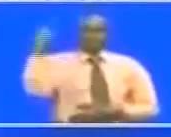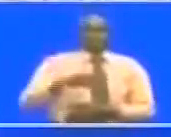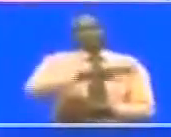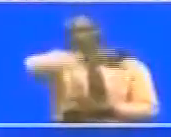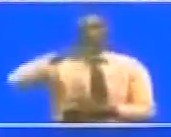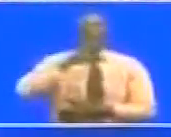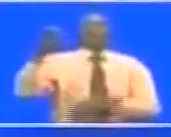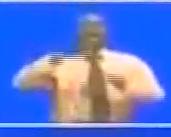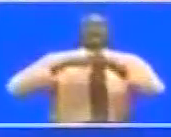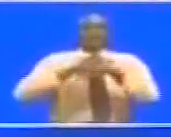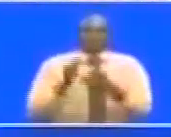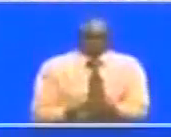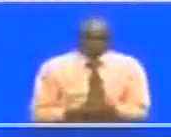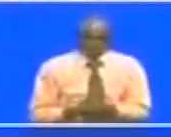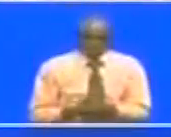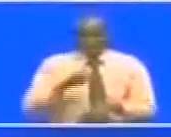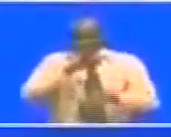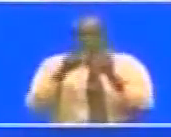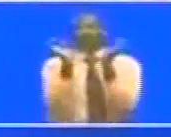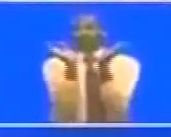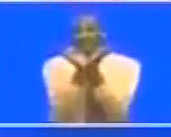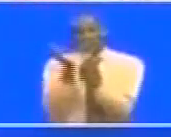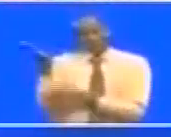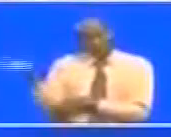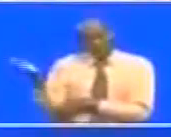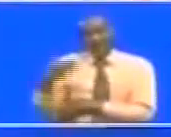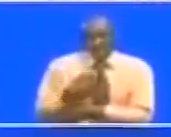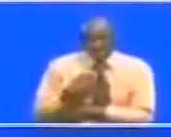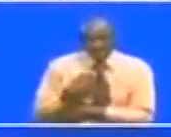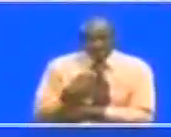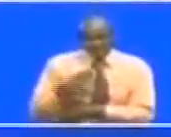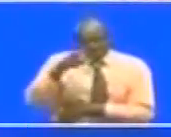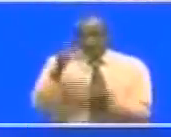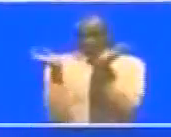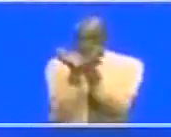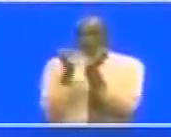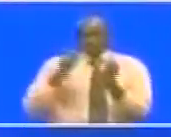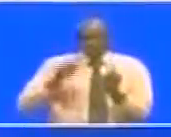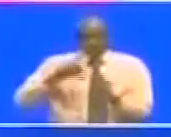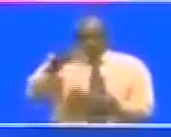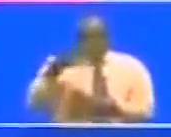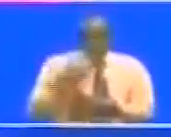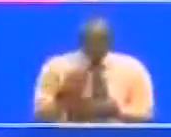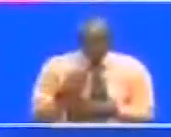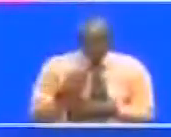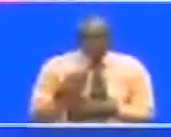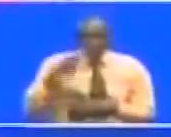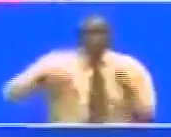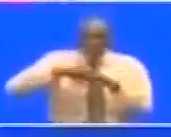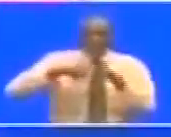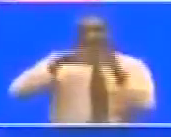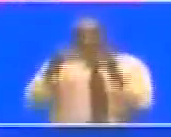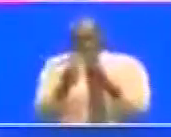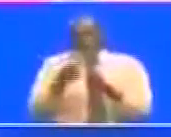Africa. The National Stadium is also located in Dar es Salaam. The stadium is home to the city's legendary rival football